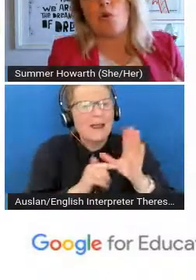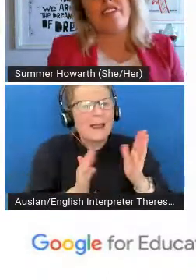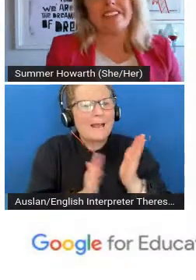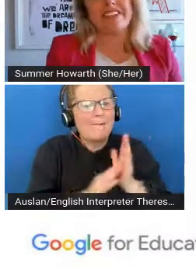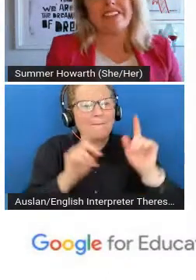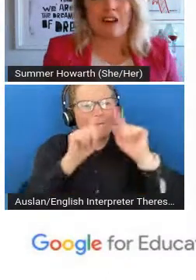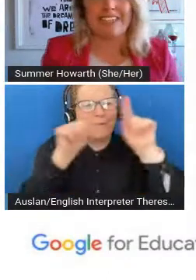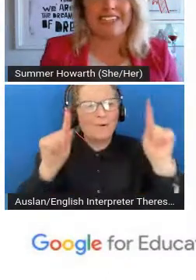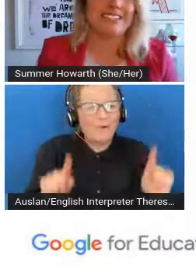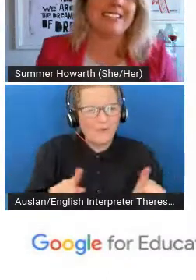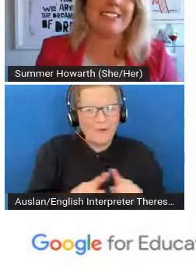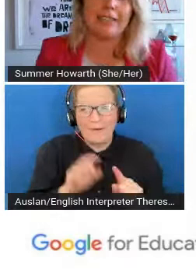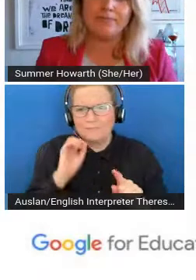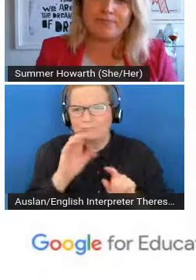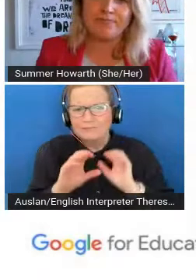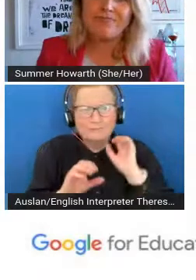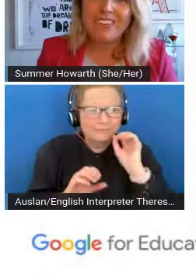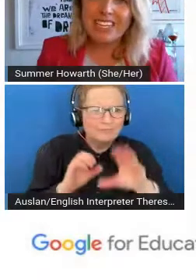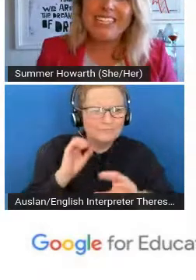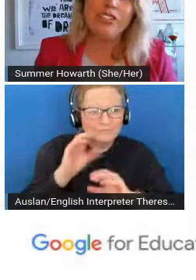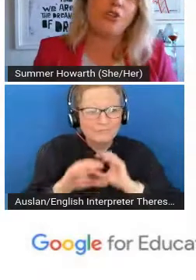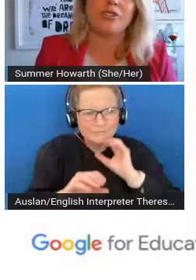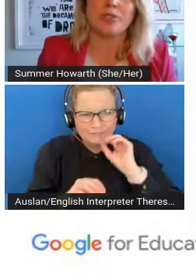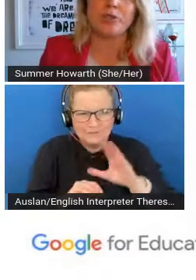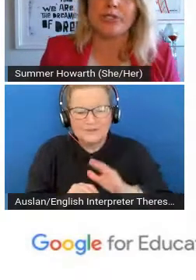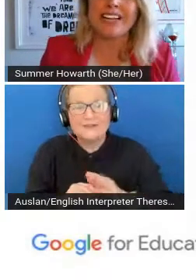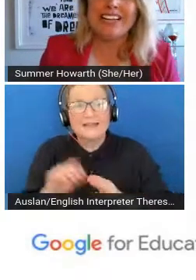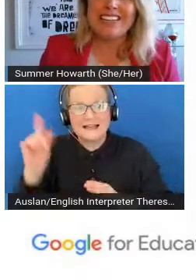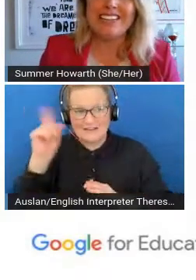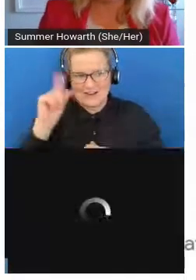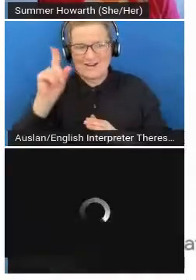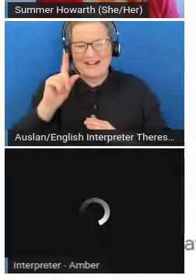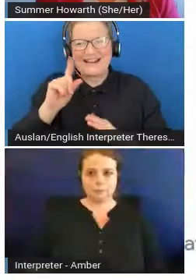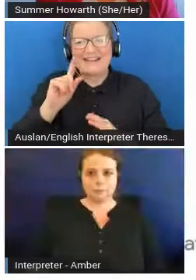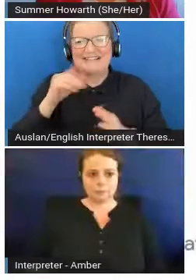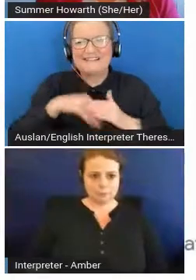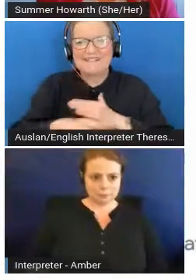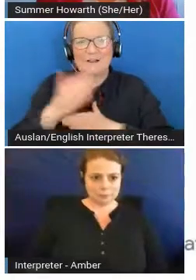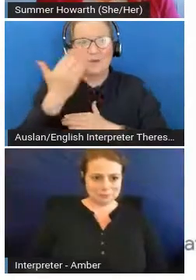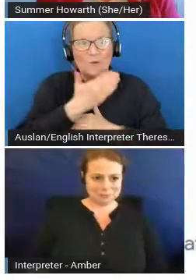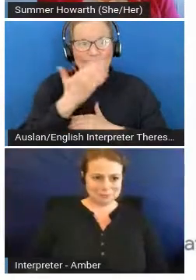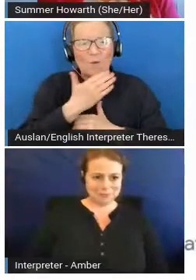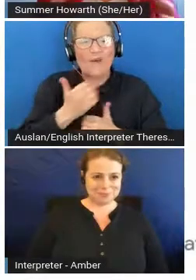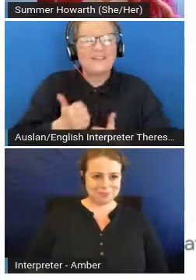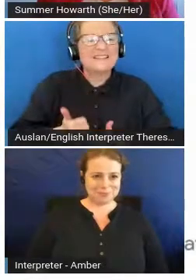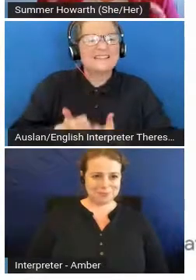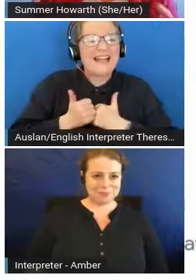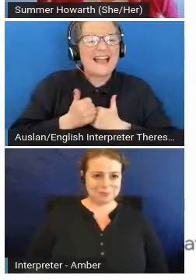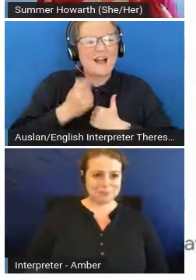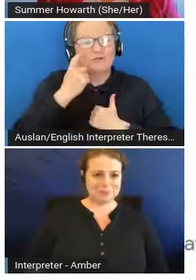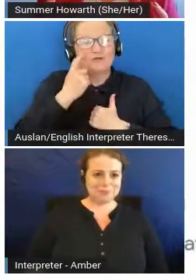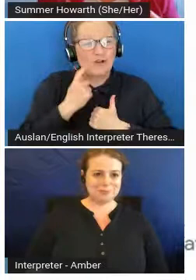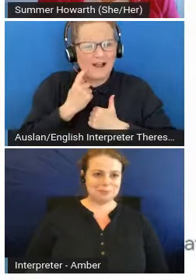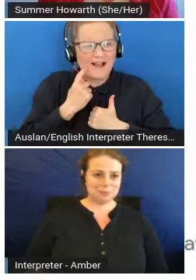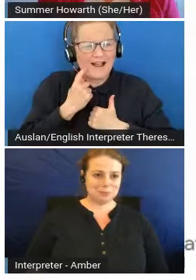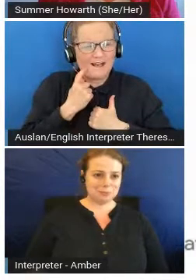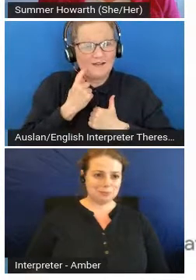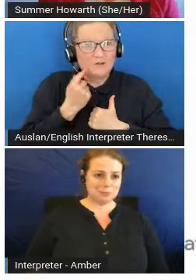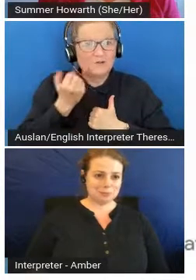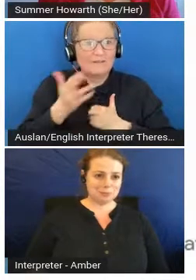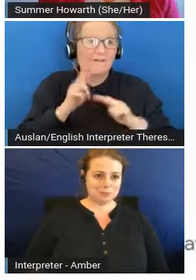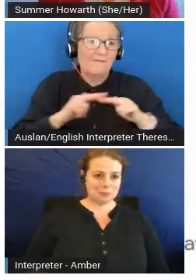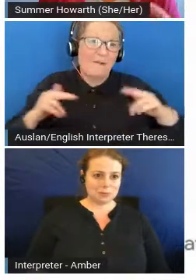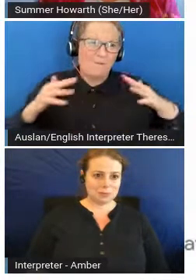of where this is currently existing in your schools. This is our go at a little bit of a framework for